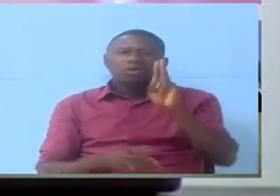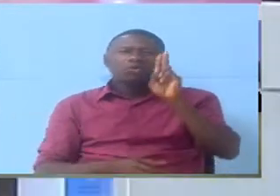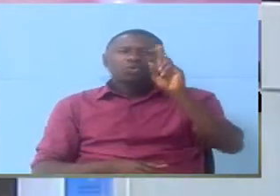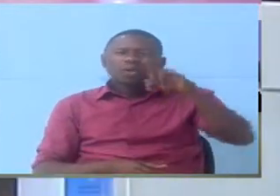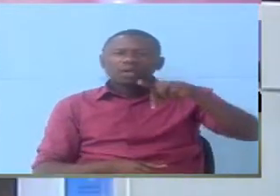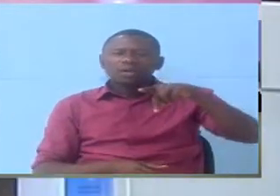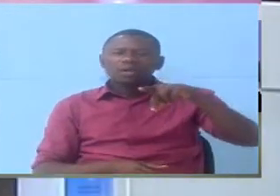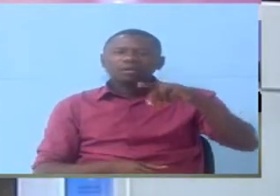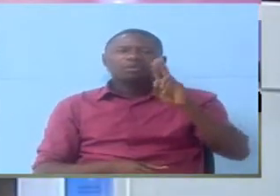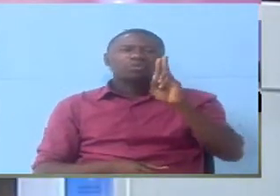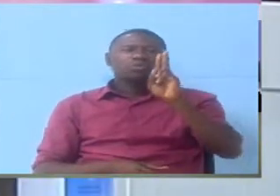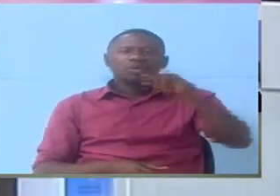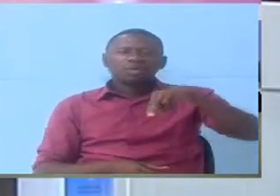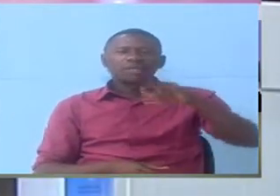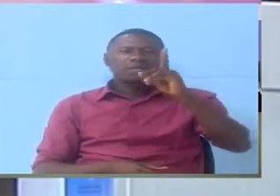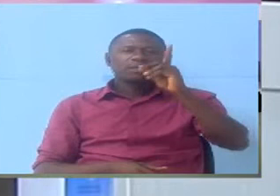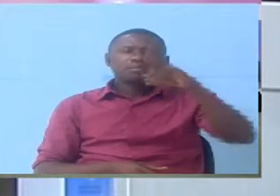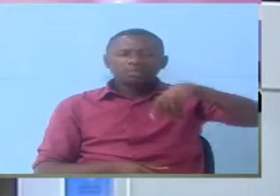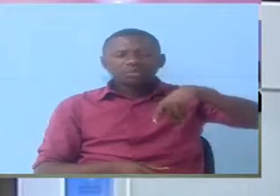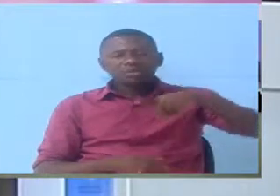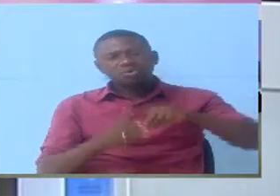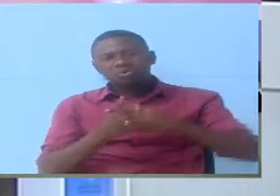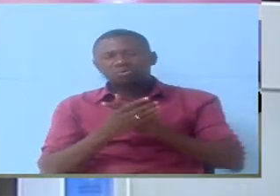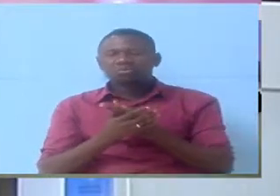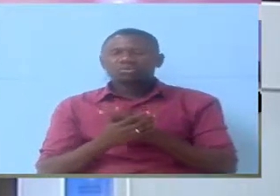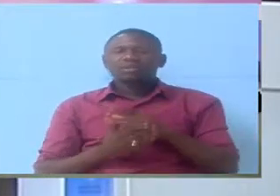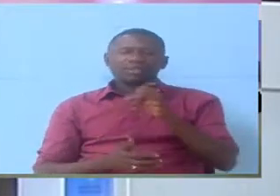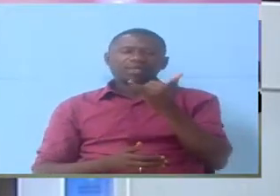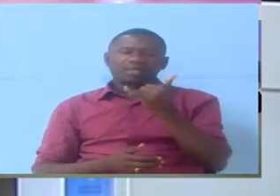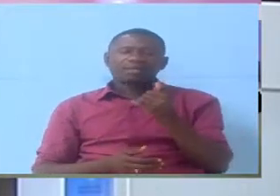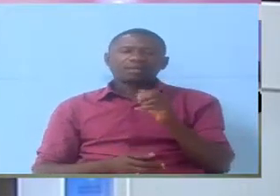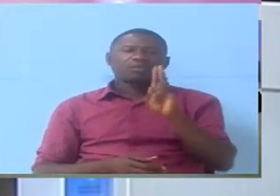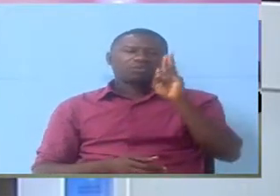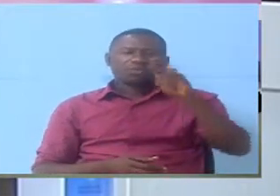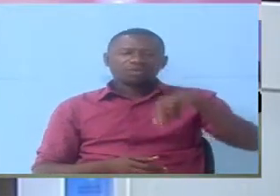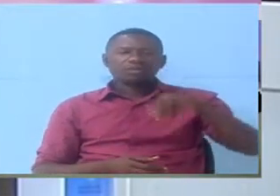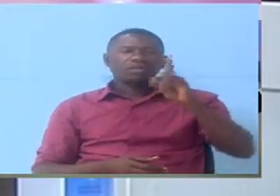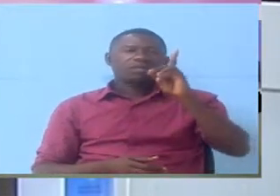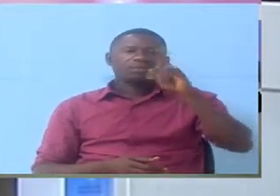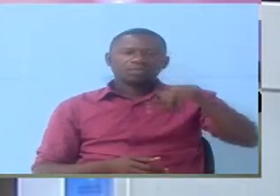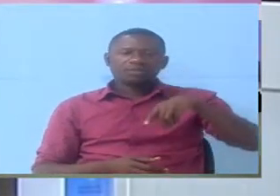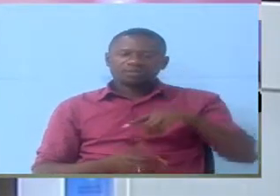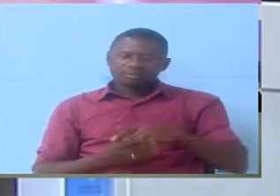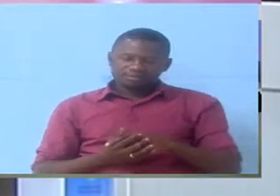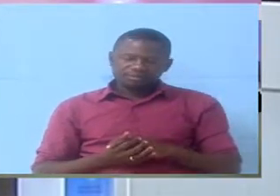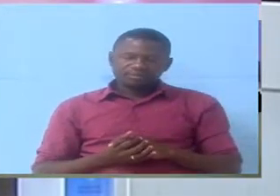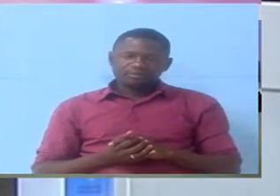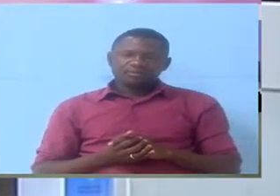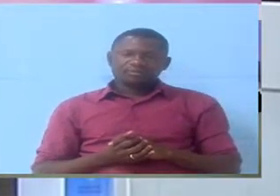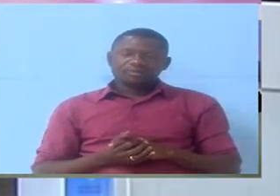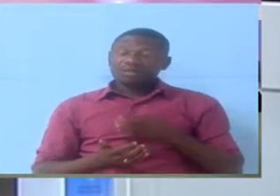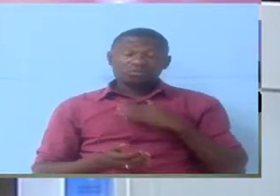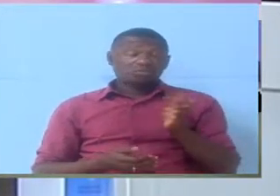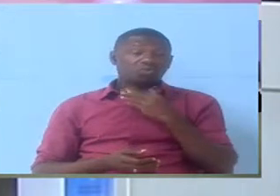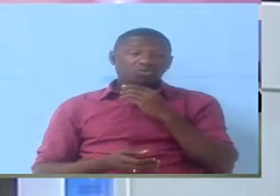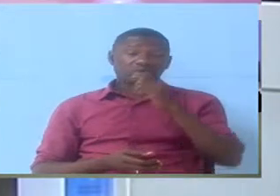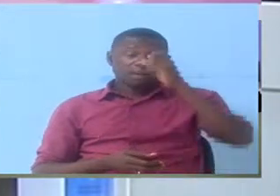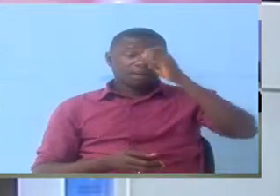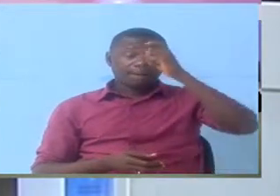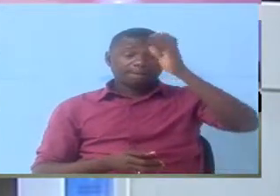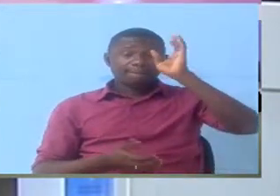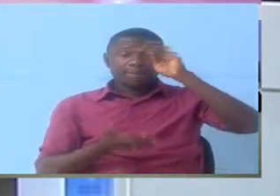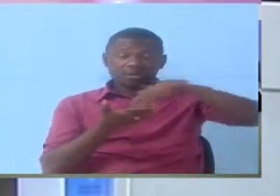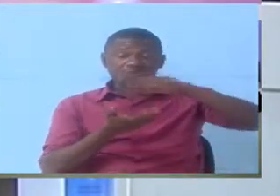In Banjul. Banjul. So I don't go to the headquarters. Manta police corda today. Because there was personal non grata for me. Tatu jemudin